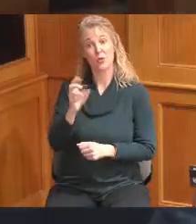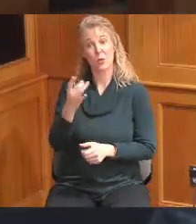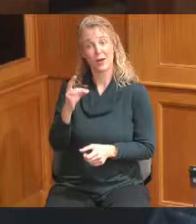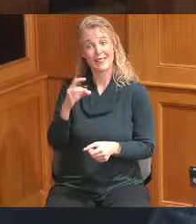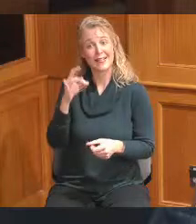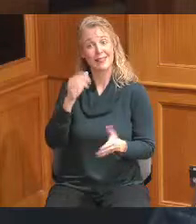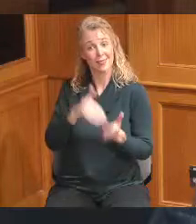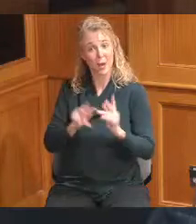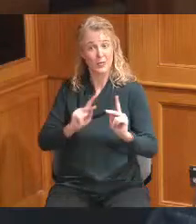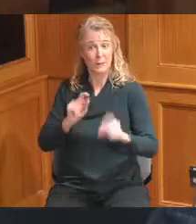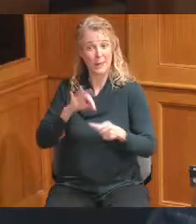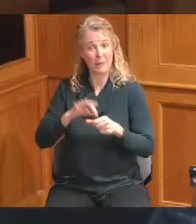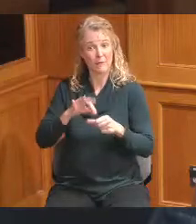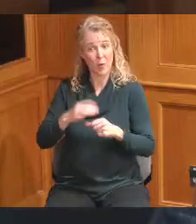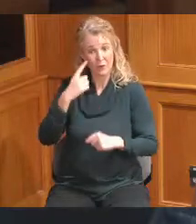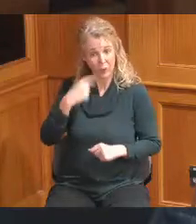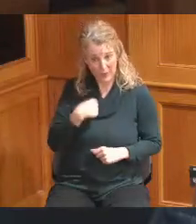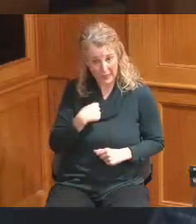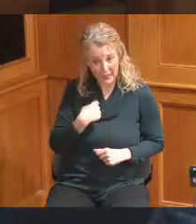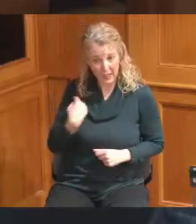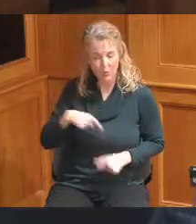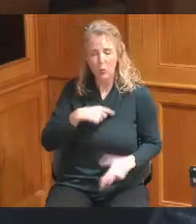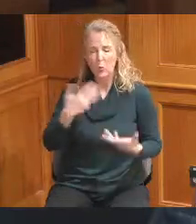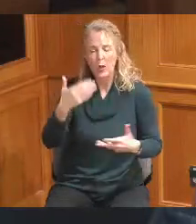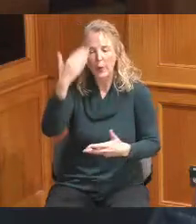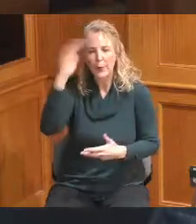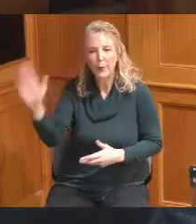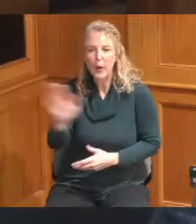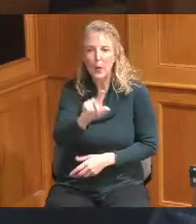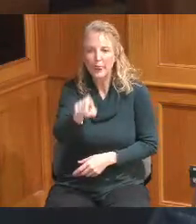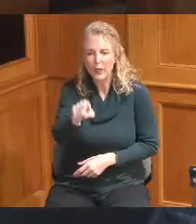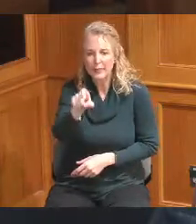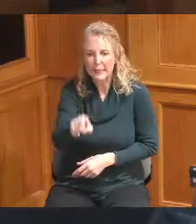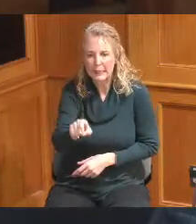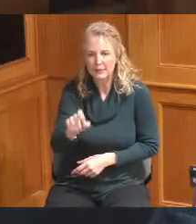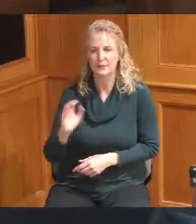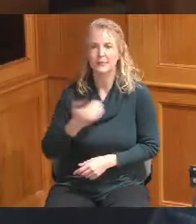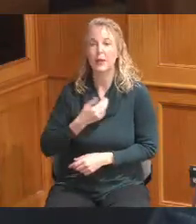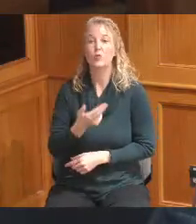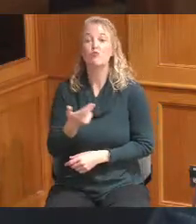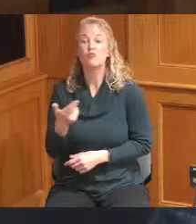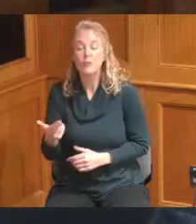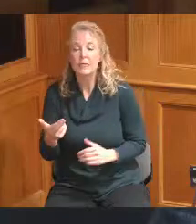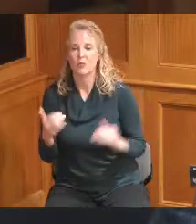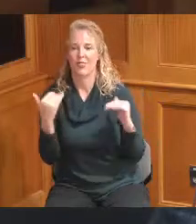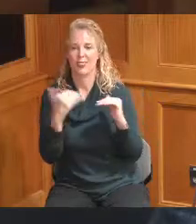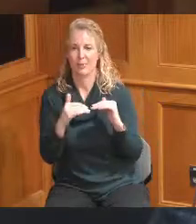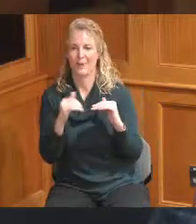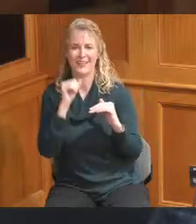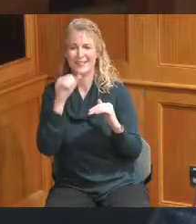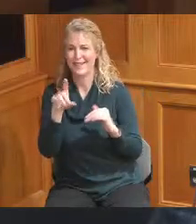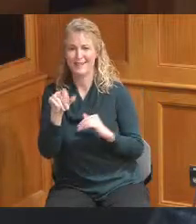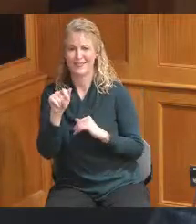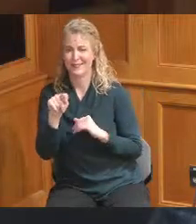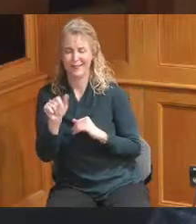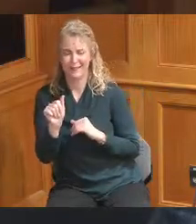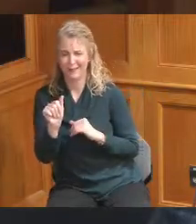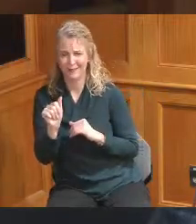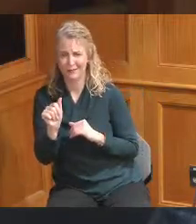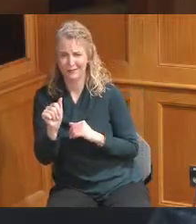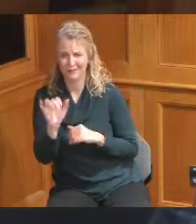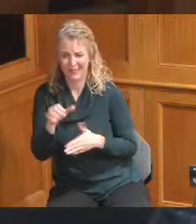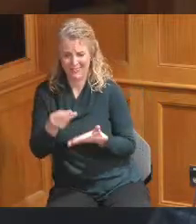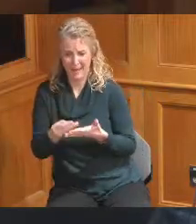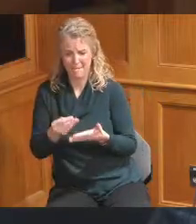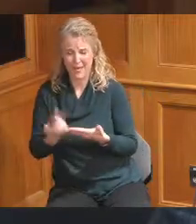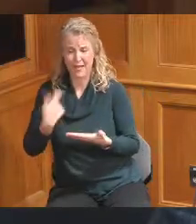me. We know what the people need. We just have limited funds. And we're trying to leverage those and get as